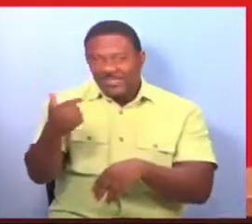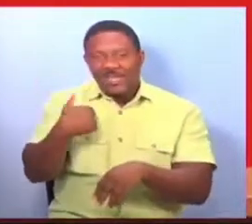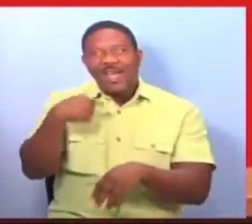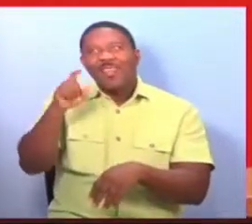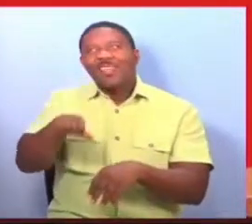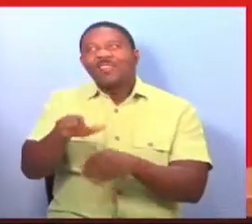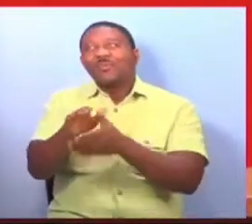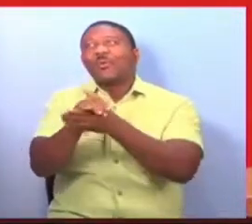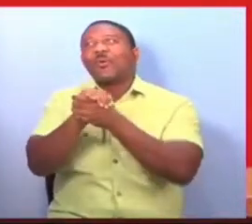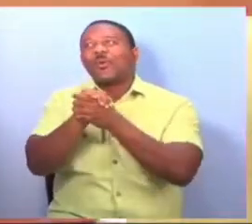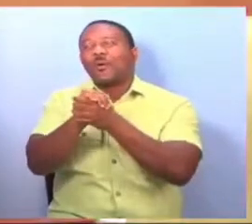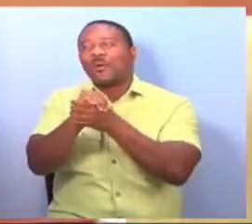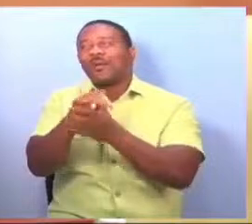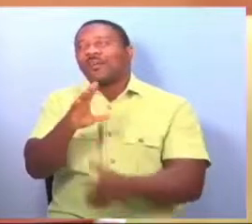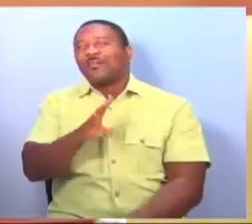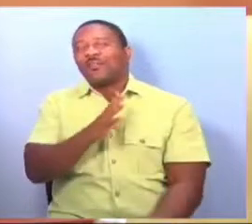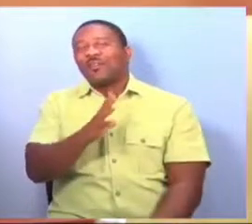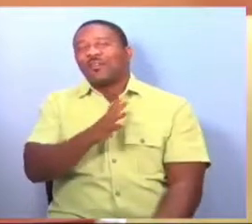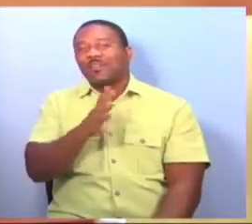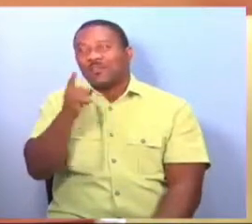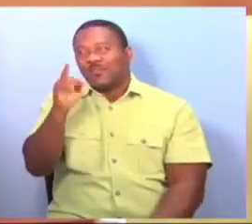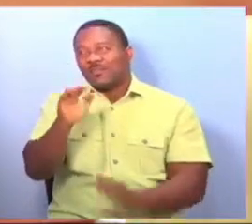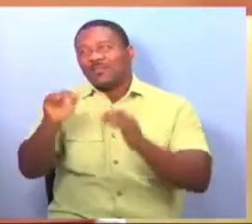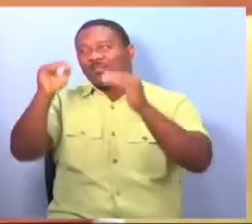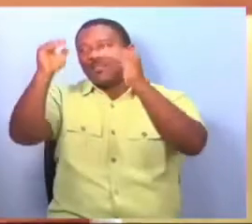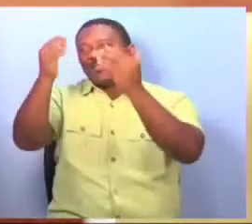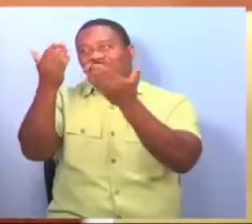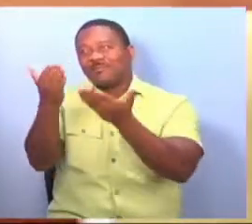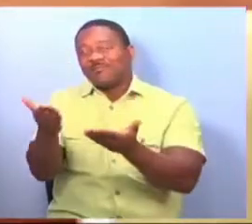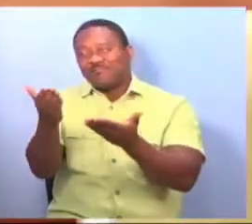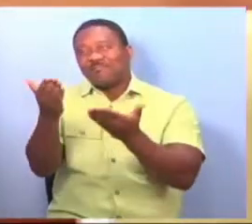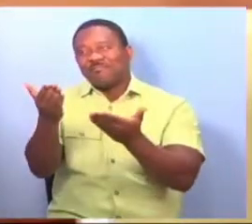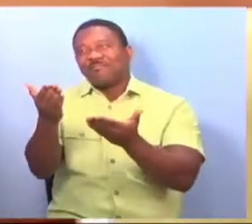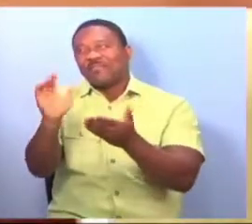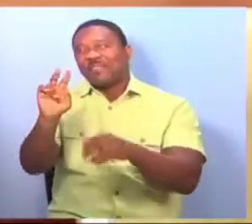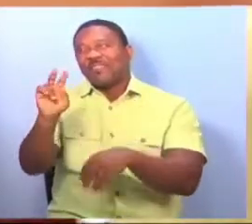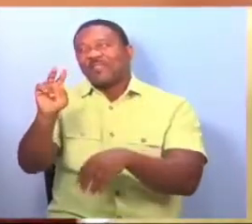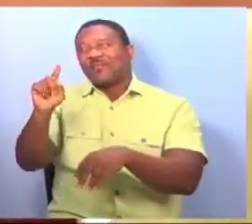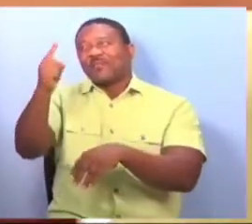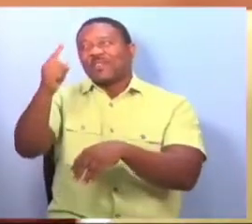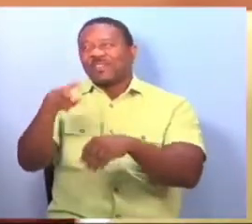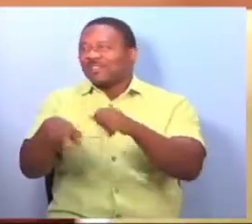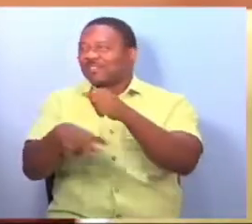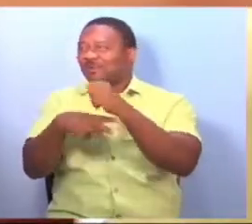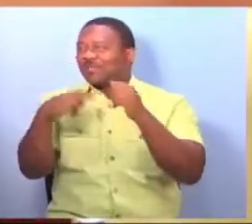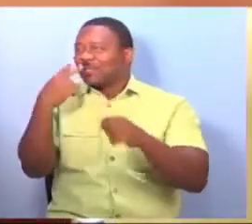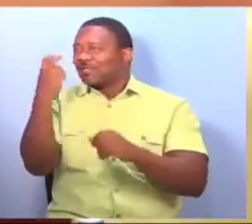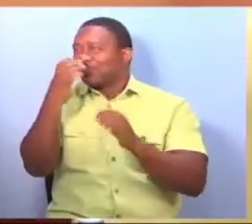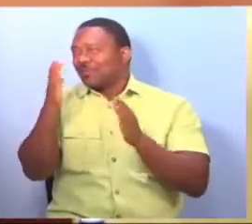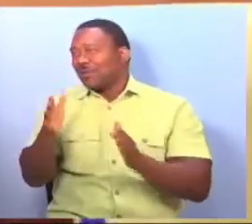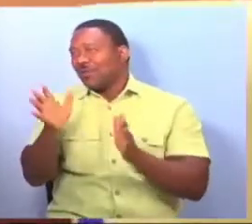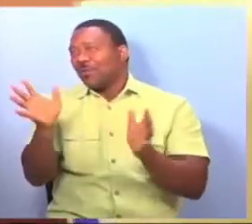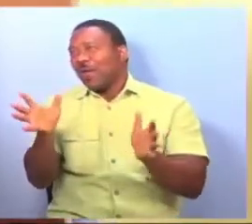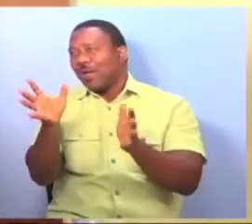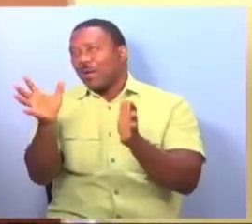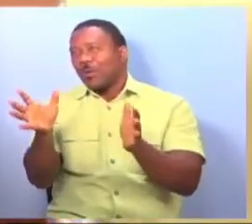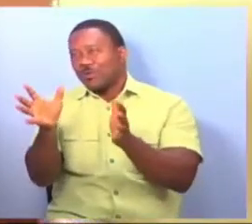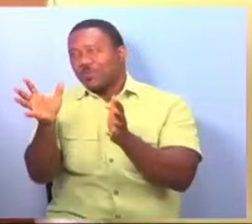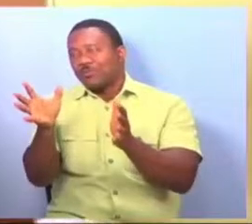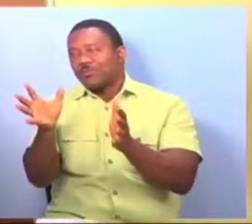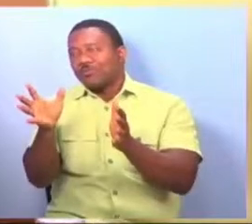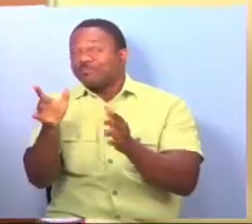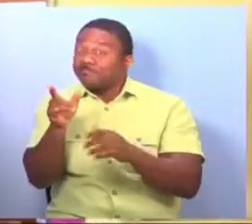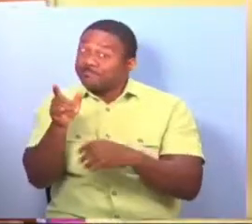you formally for your elevation to the chair. And Mr. Speaker, to urge you